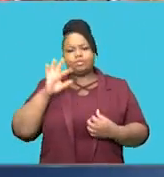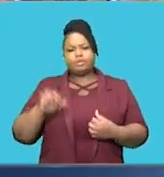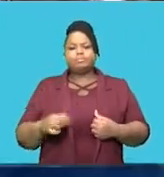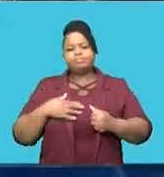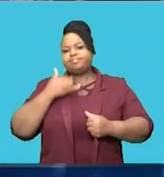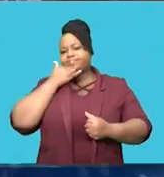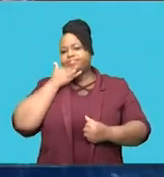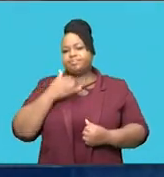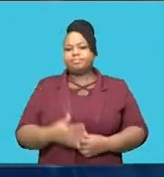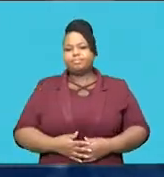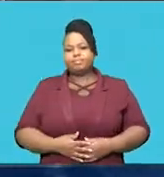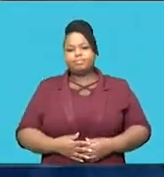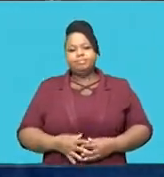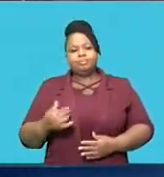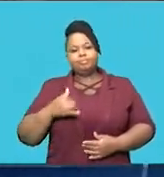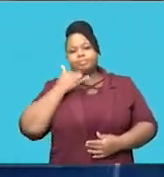we are grateful.